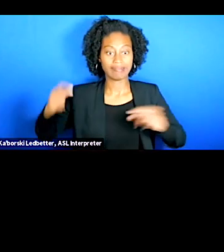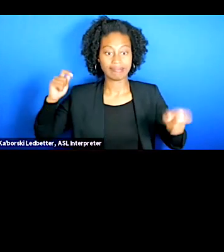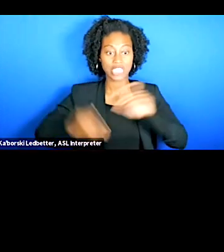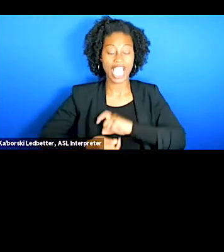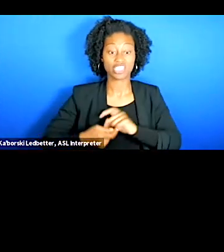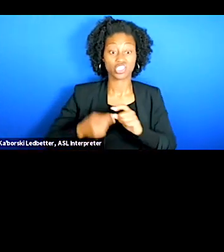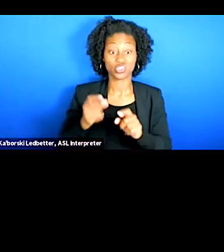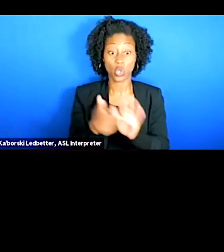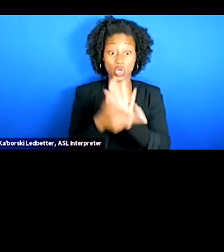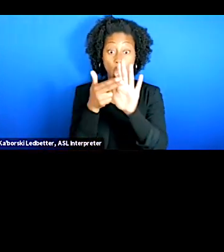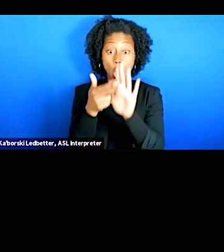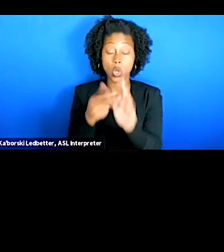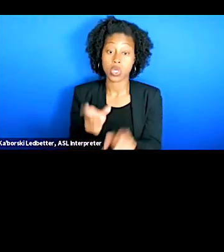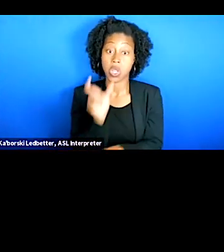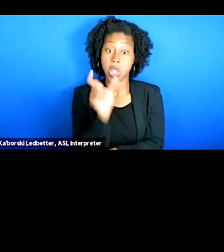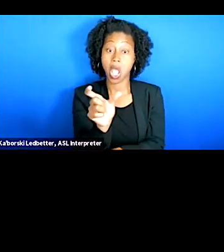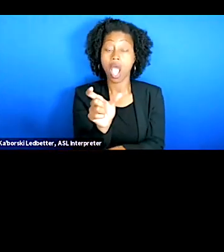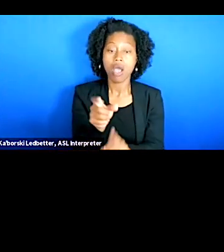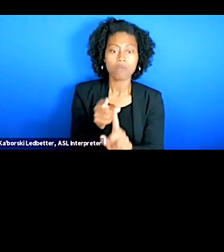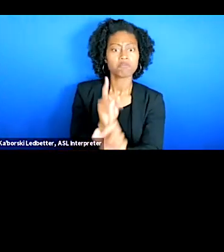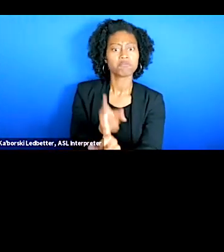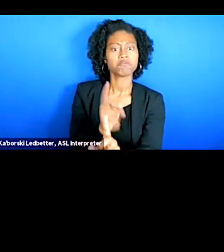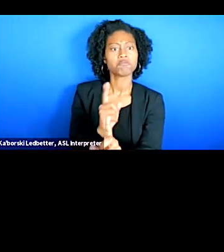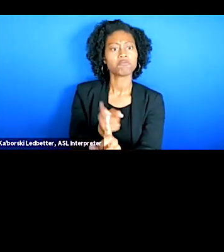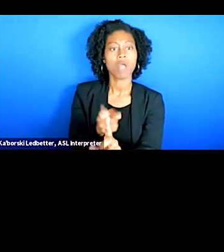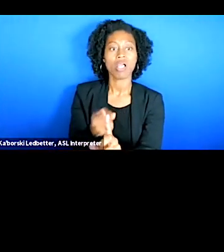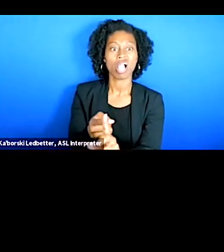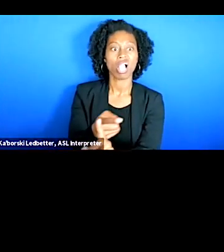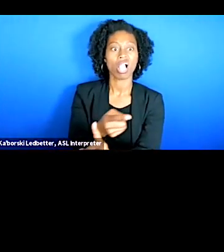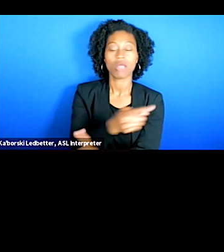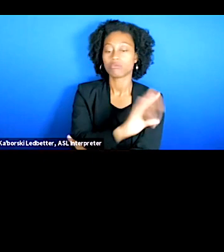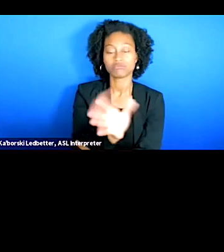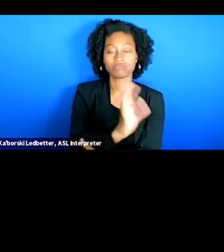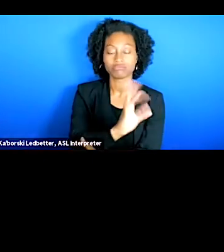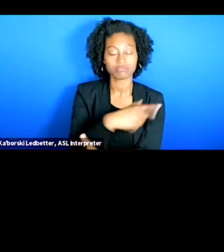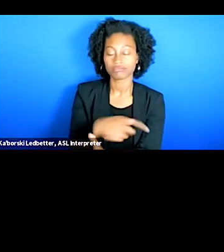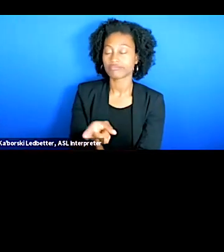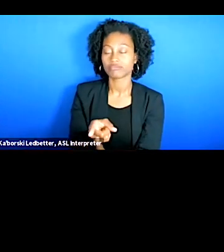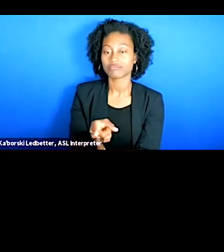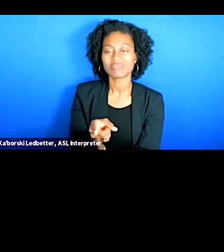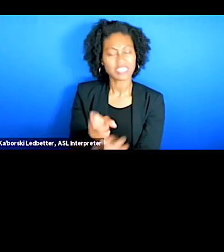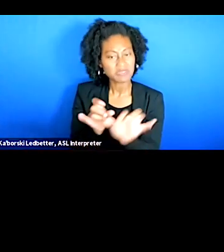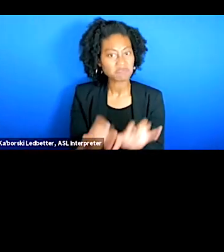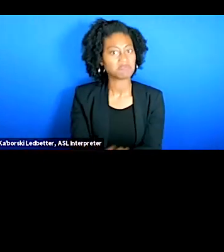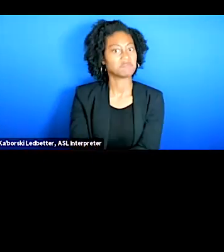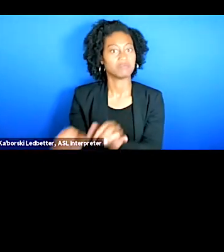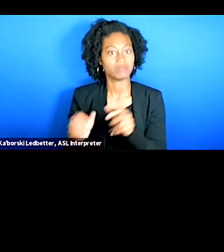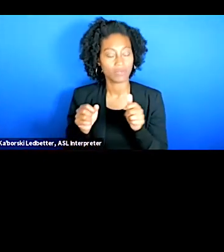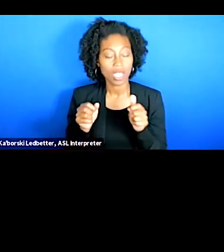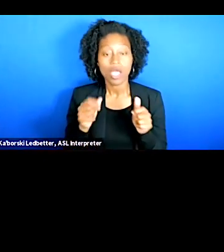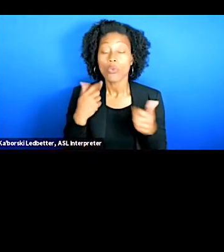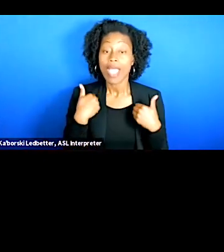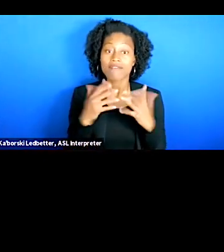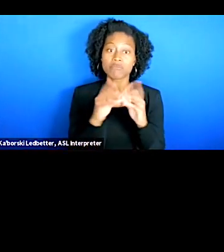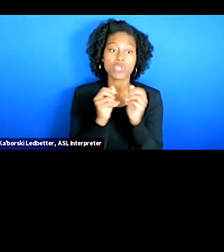drift. If you work in a team like we do, you can also have meetings where team members compare how they